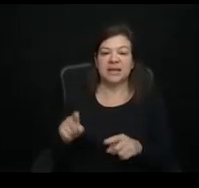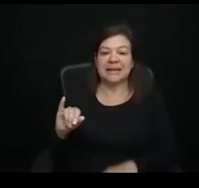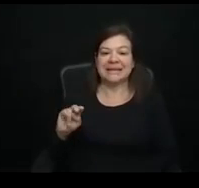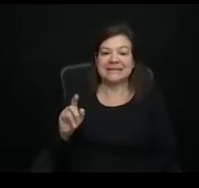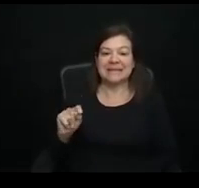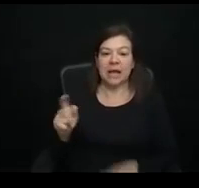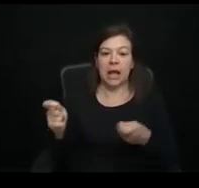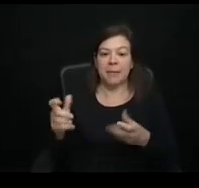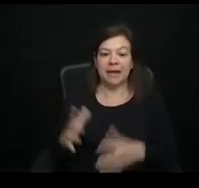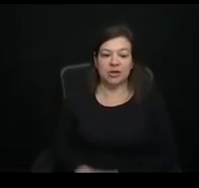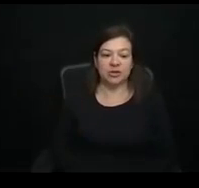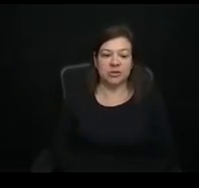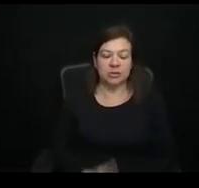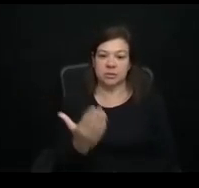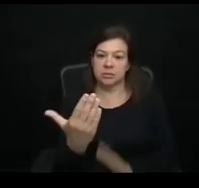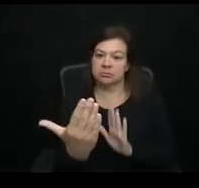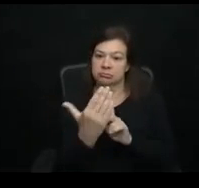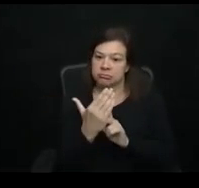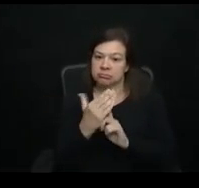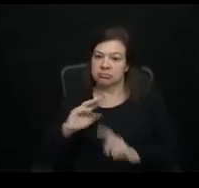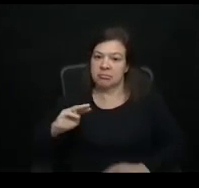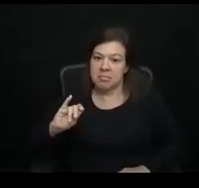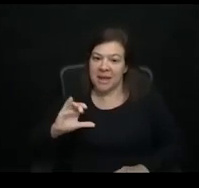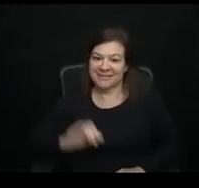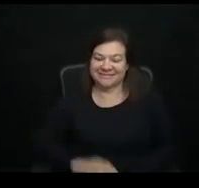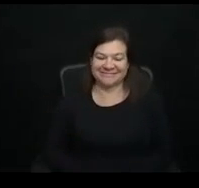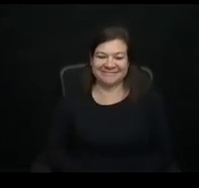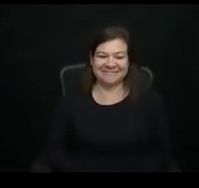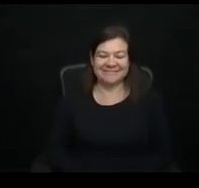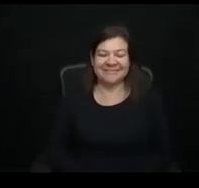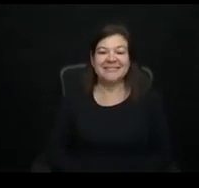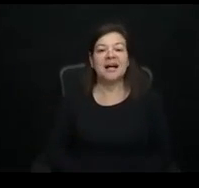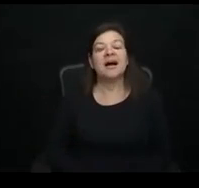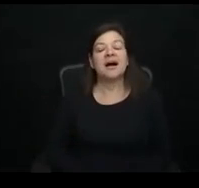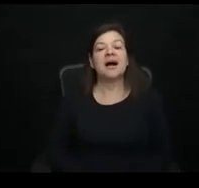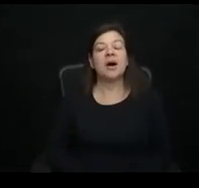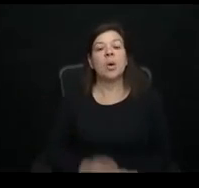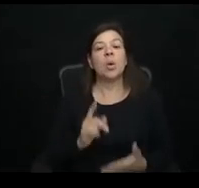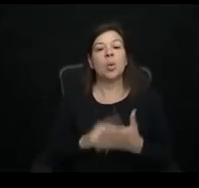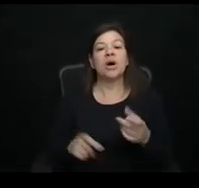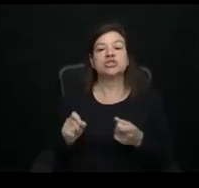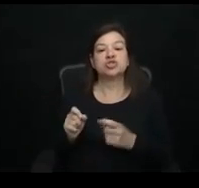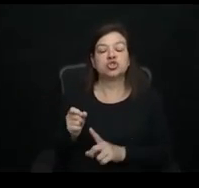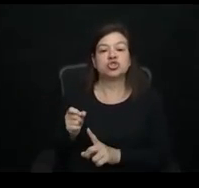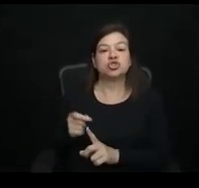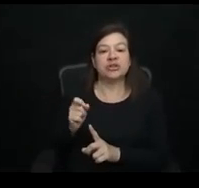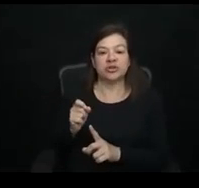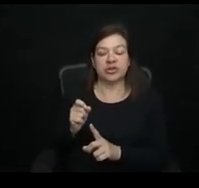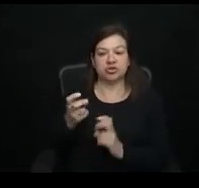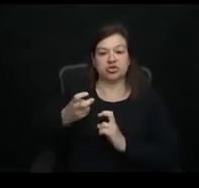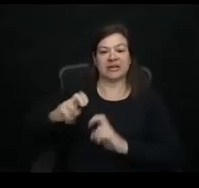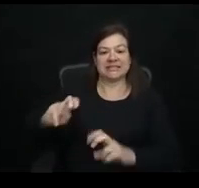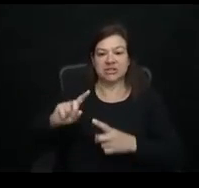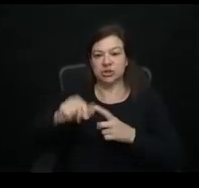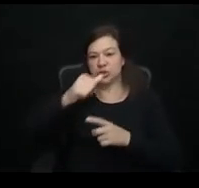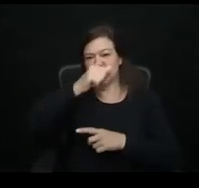Yes. Stand up close to the mic. Copy. What is triggering the transition to the Alaska Incident Management Team on